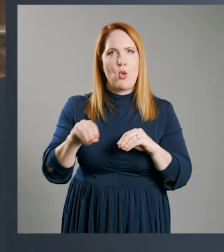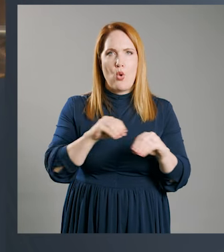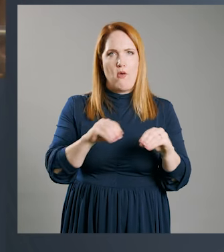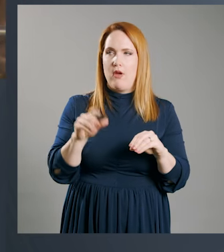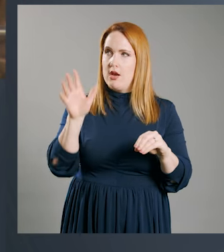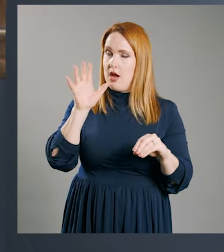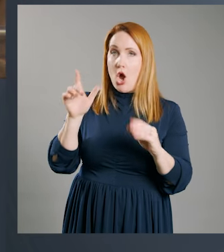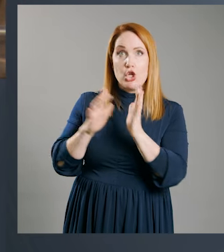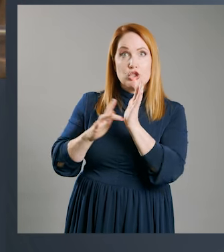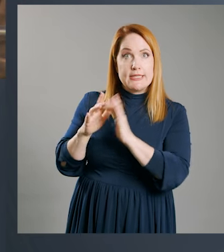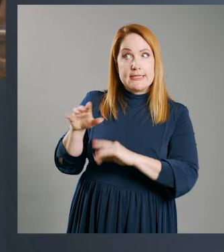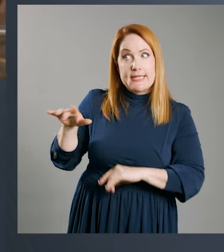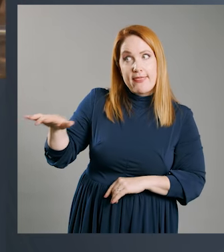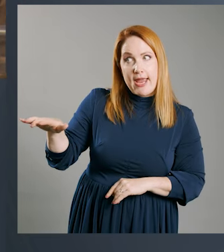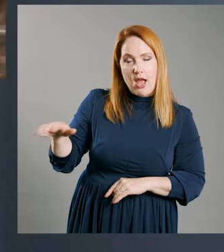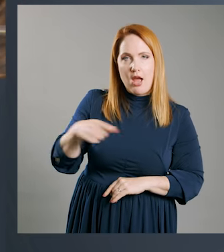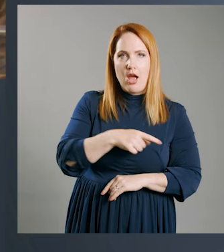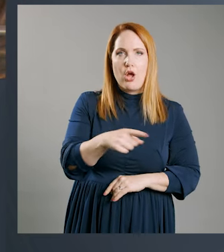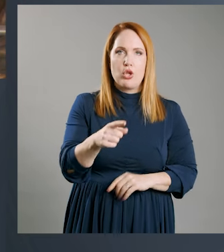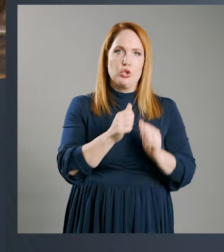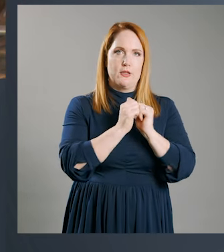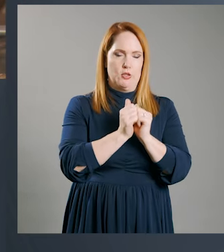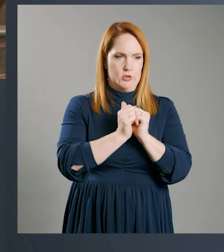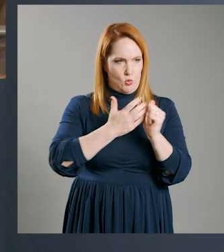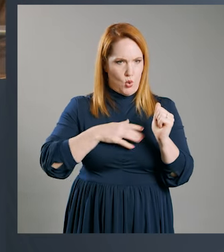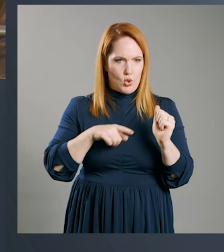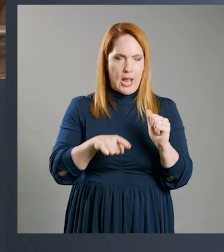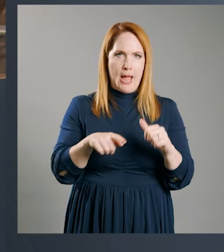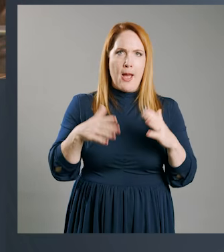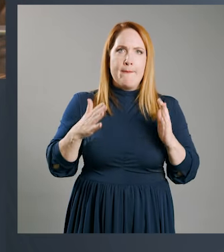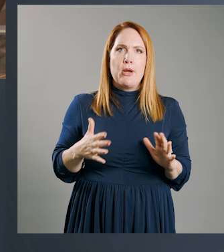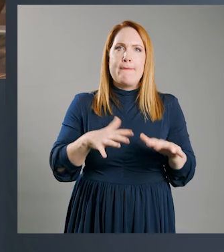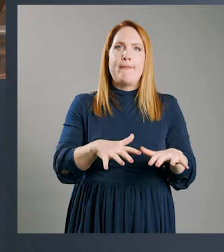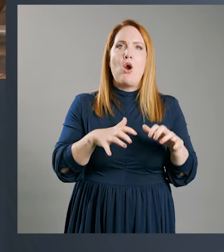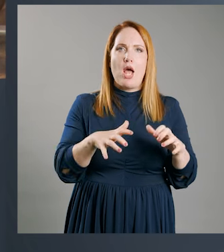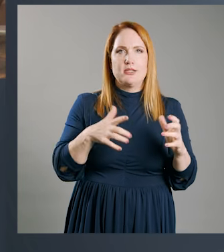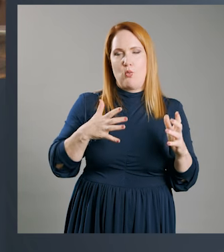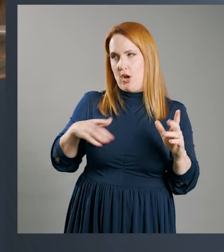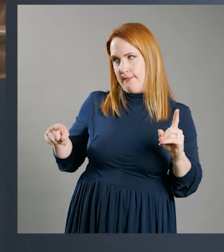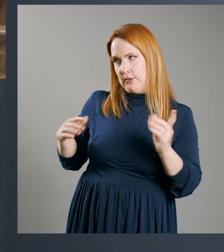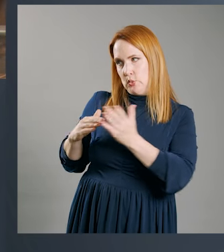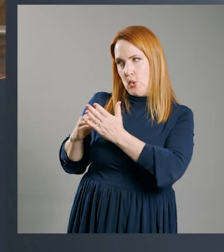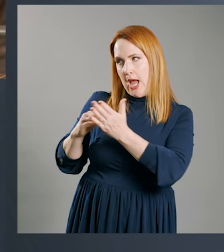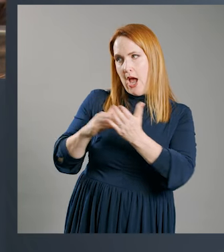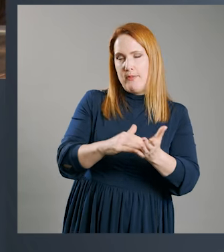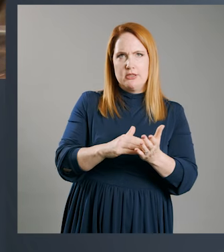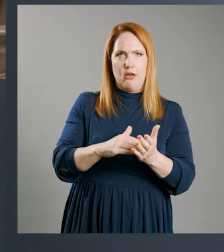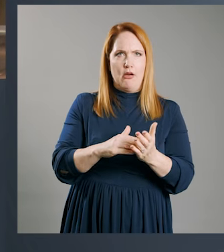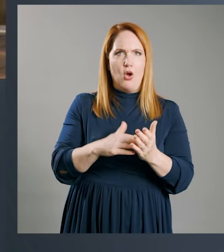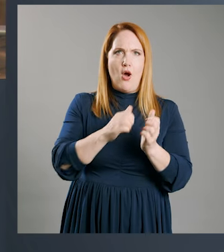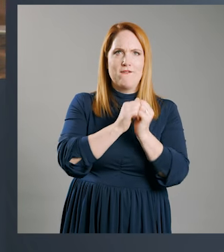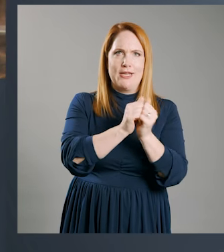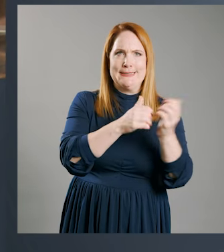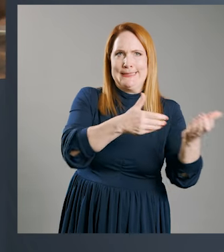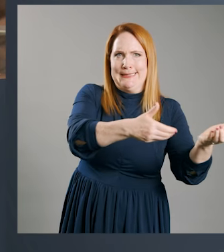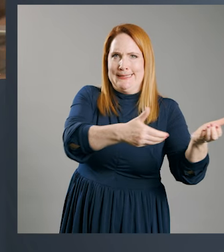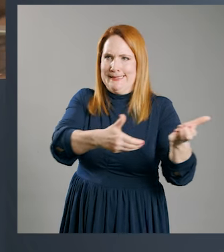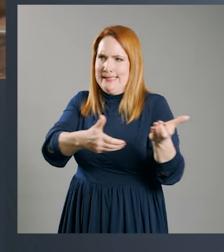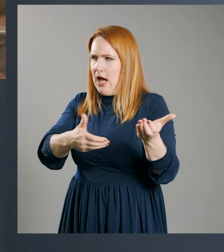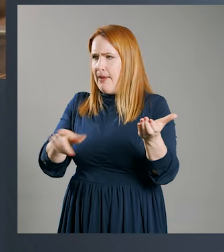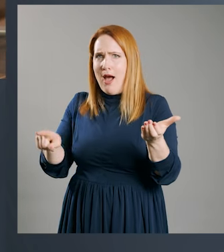that Jesus was there and these friends were determined that their friend would be healed. And so they took him to the house, but there was this massive